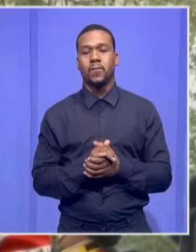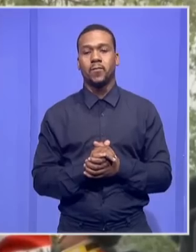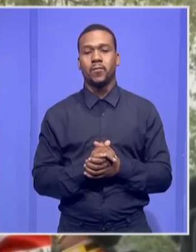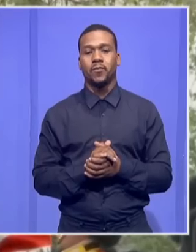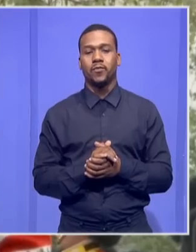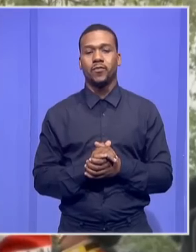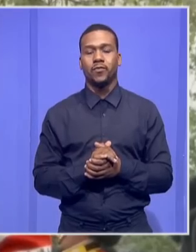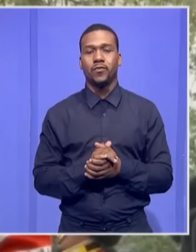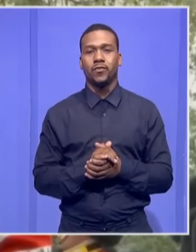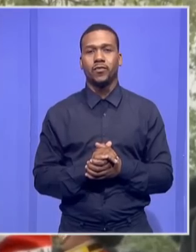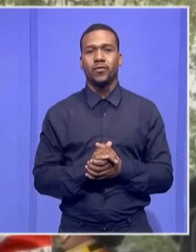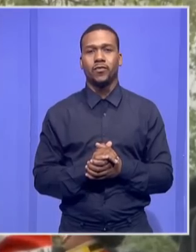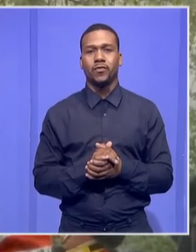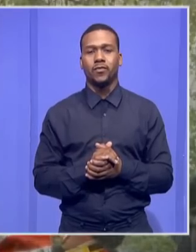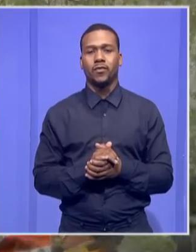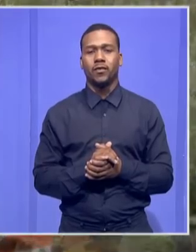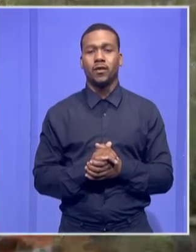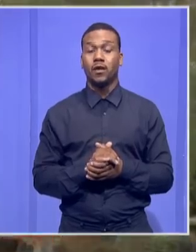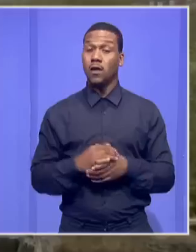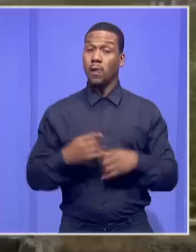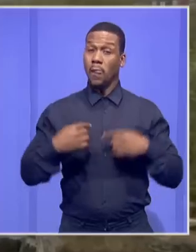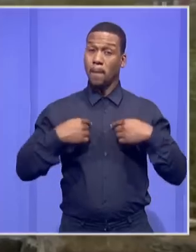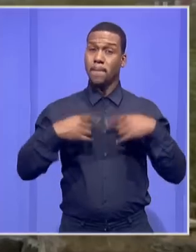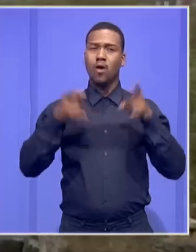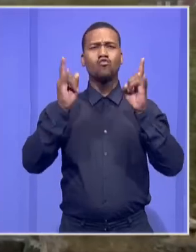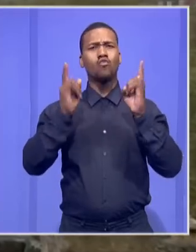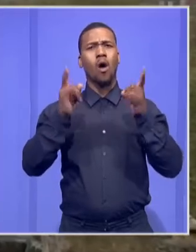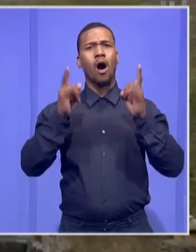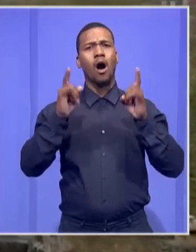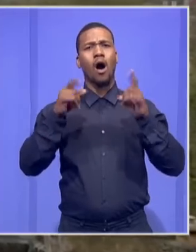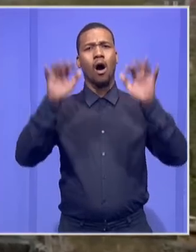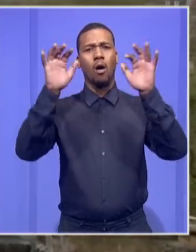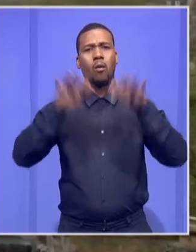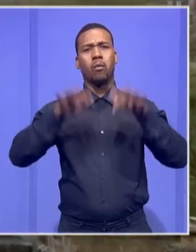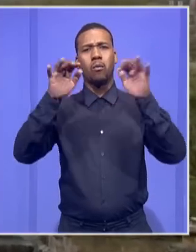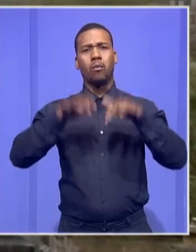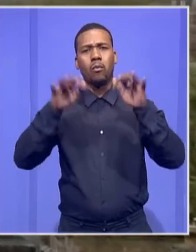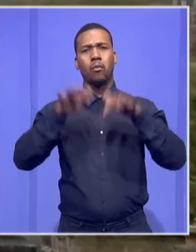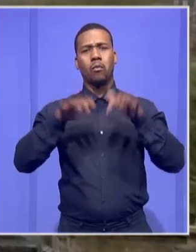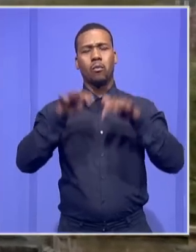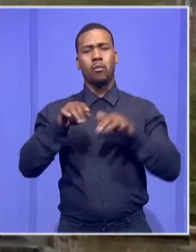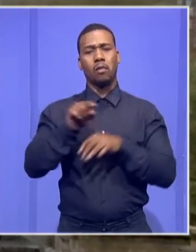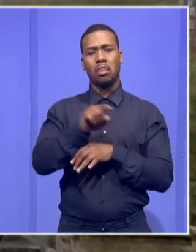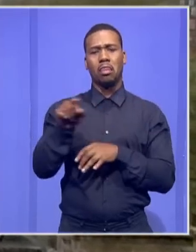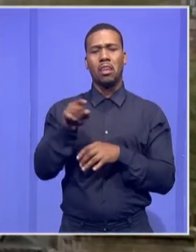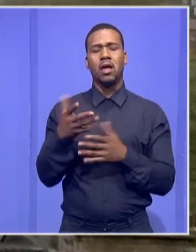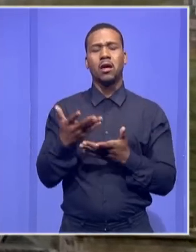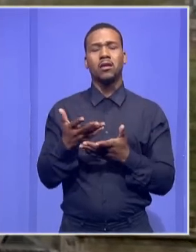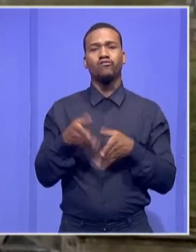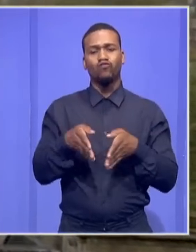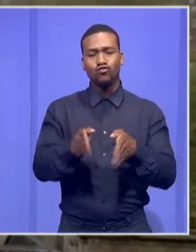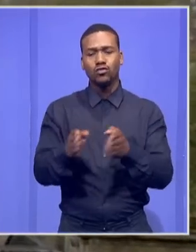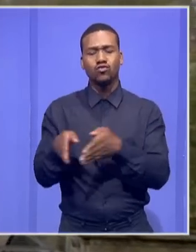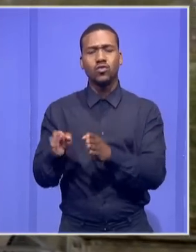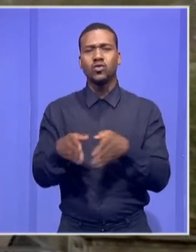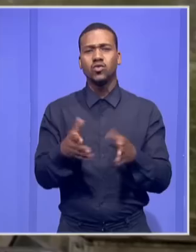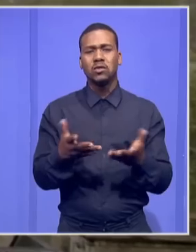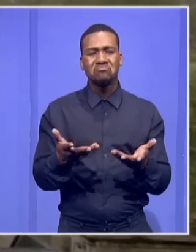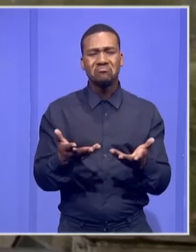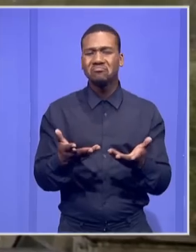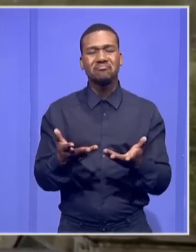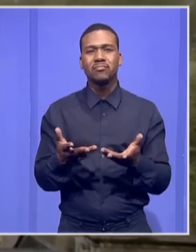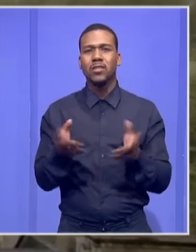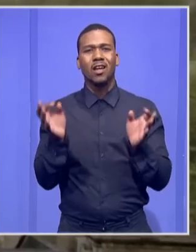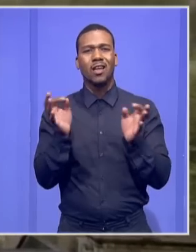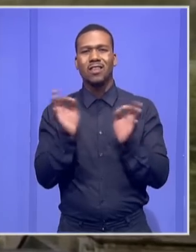I am watching the rain pouring onto you and behind you on the streets there. I suppose nothing that the people of London are not